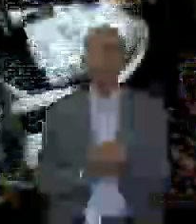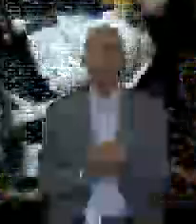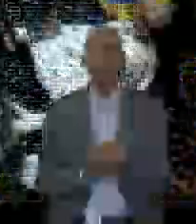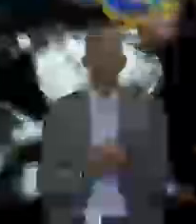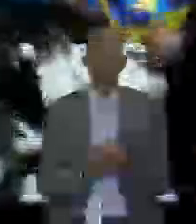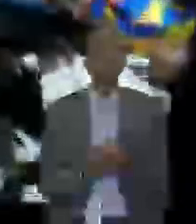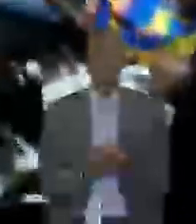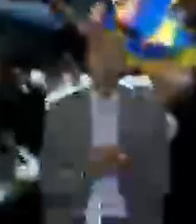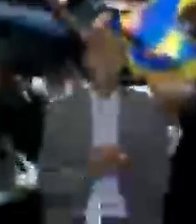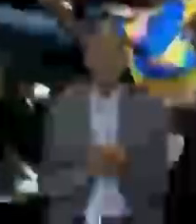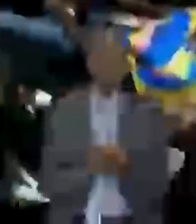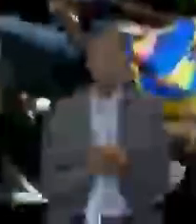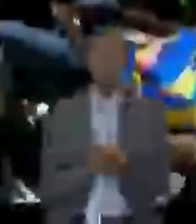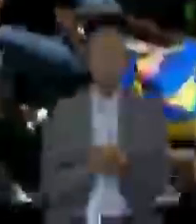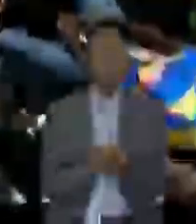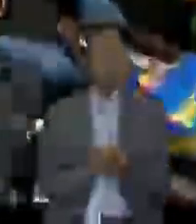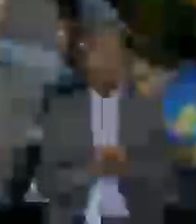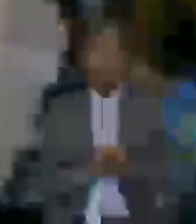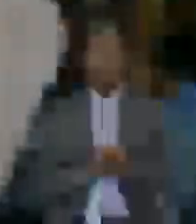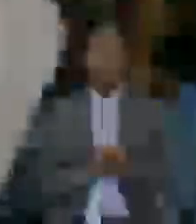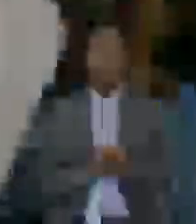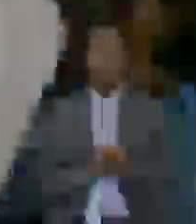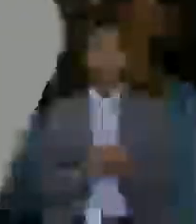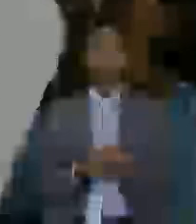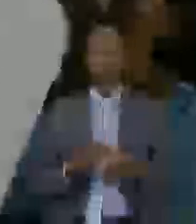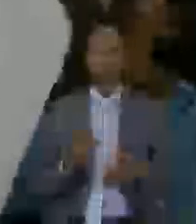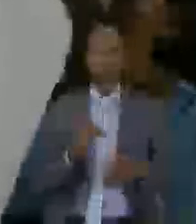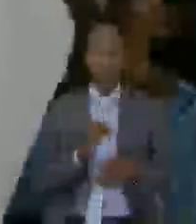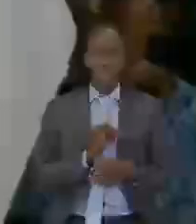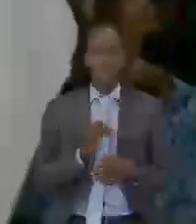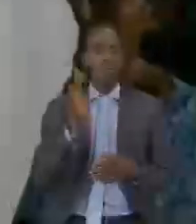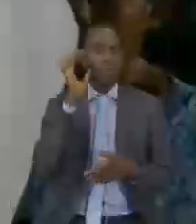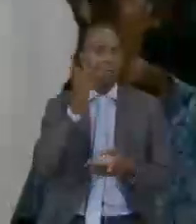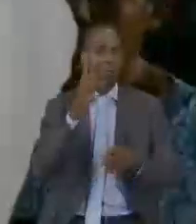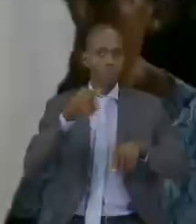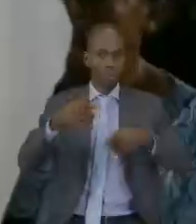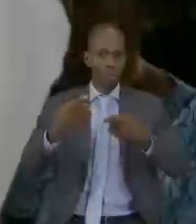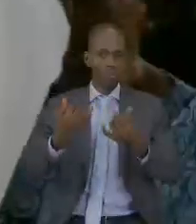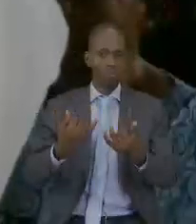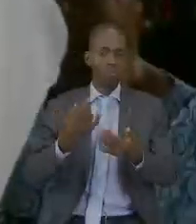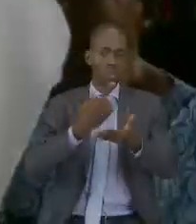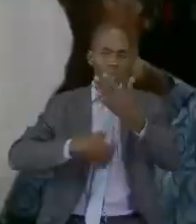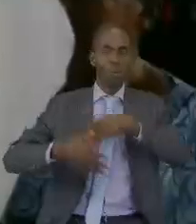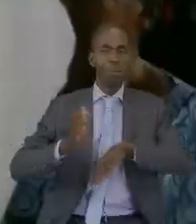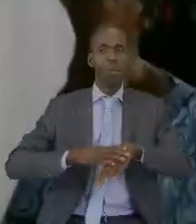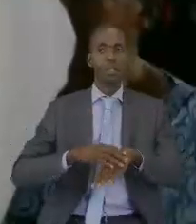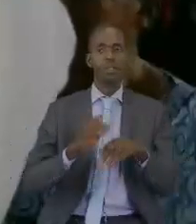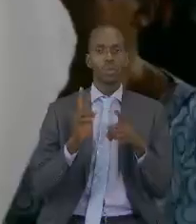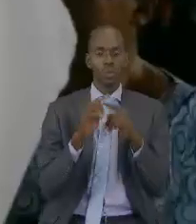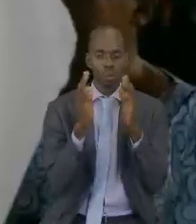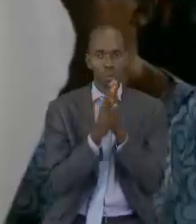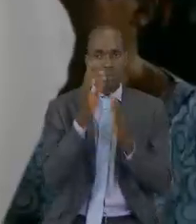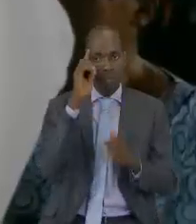time of counseling. I'll be coming back still to pray for you and